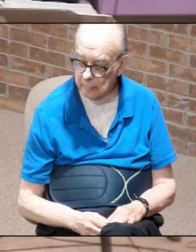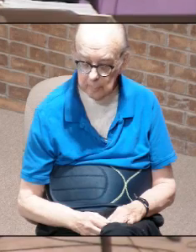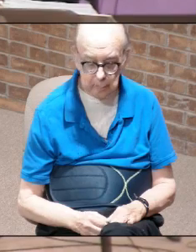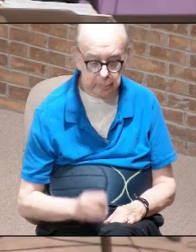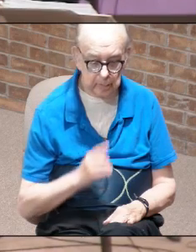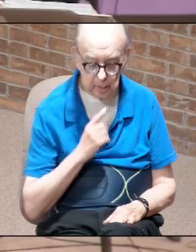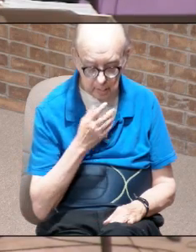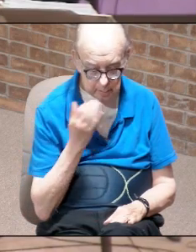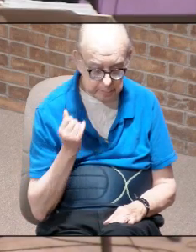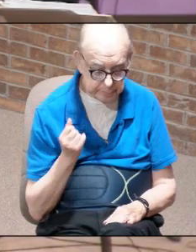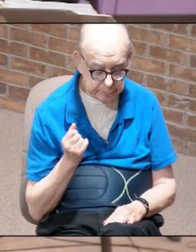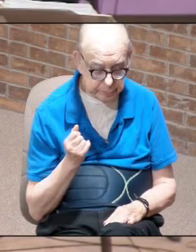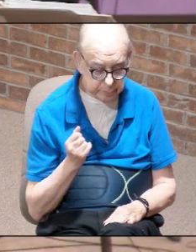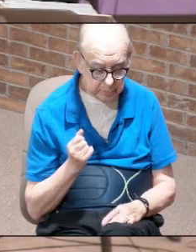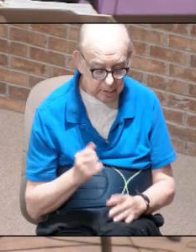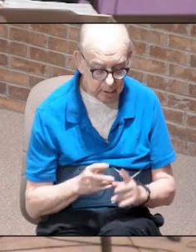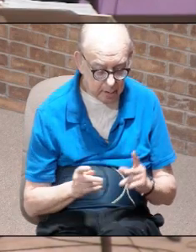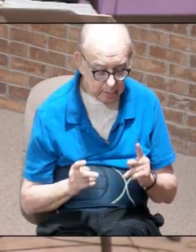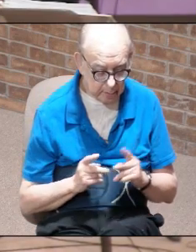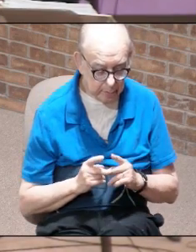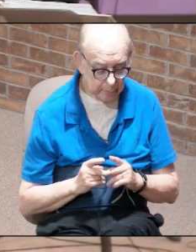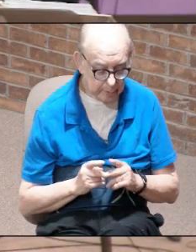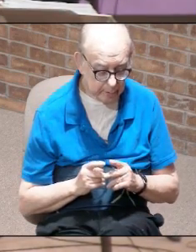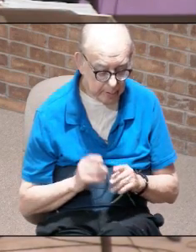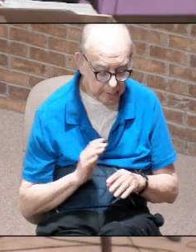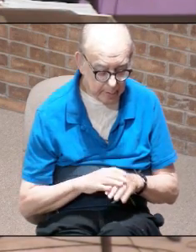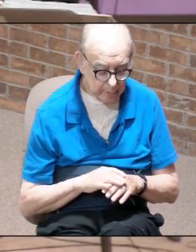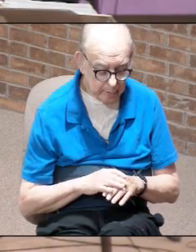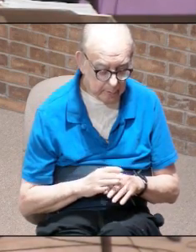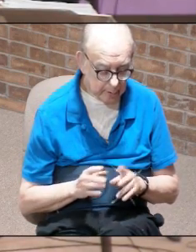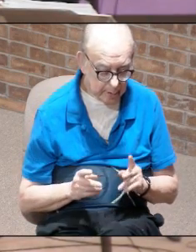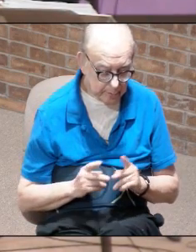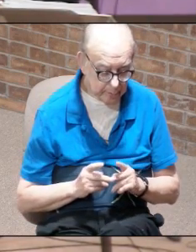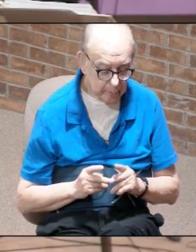It would be better in the place that we were going to stay in Friday night.